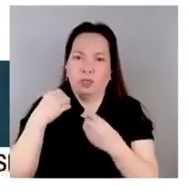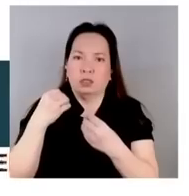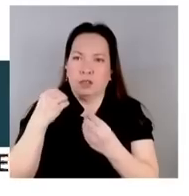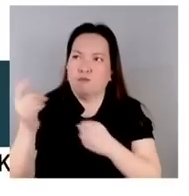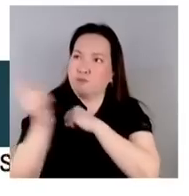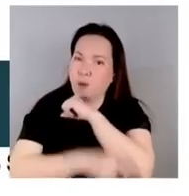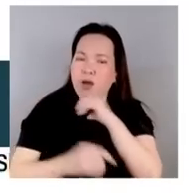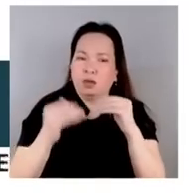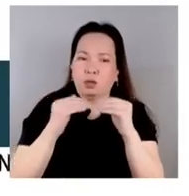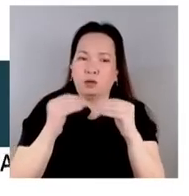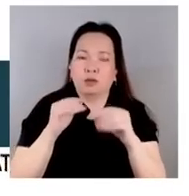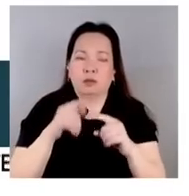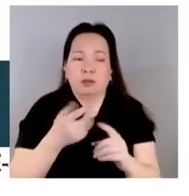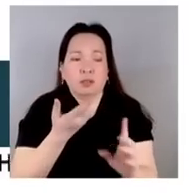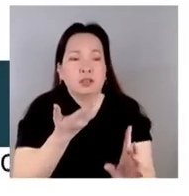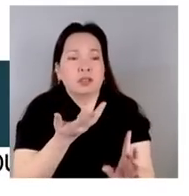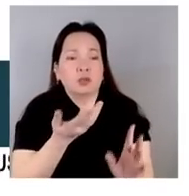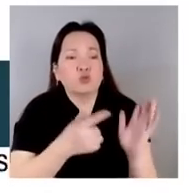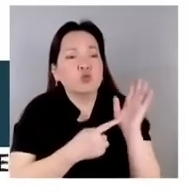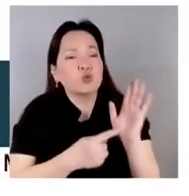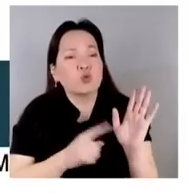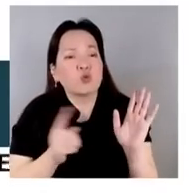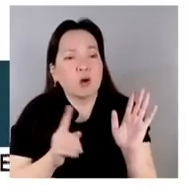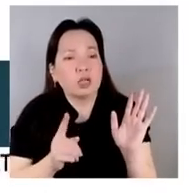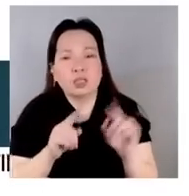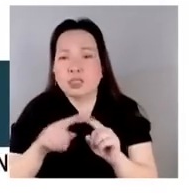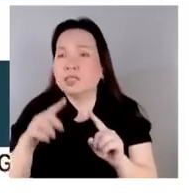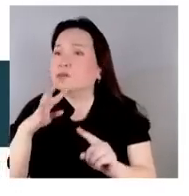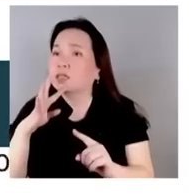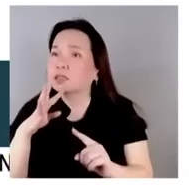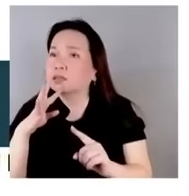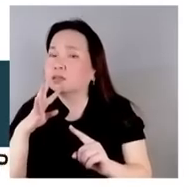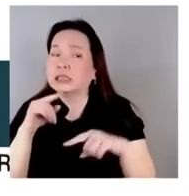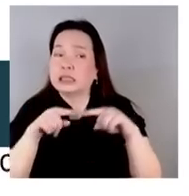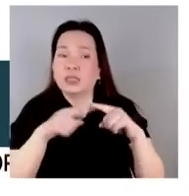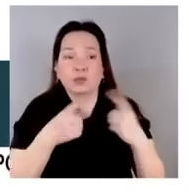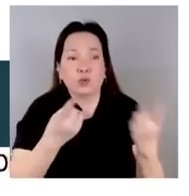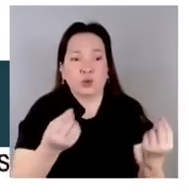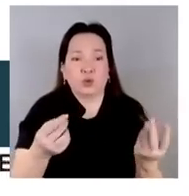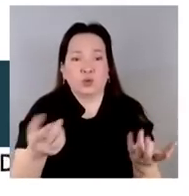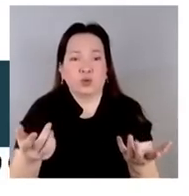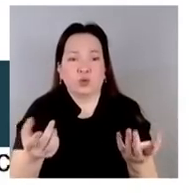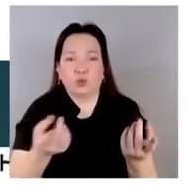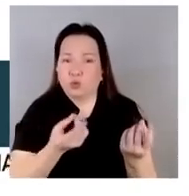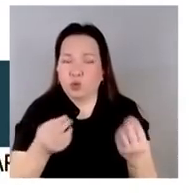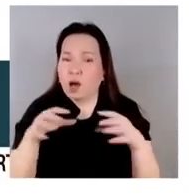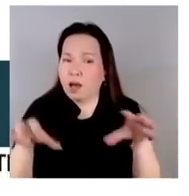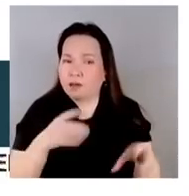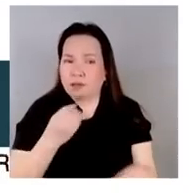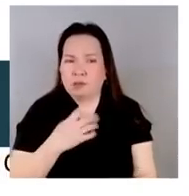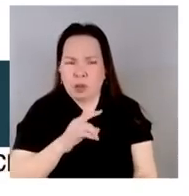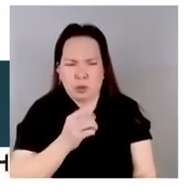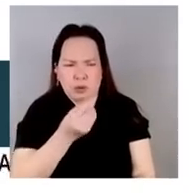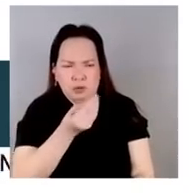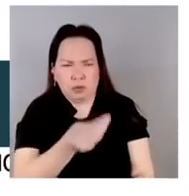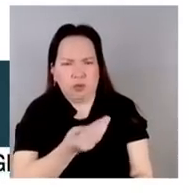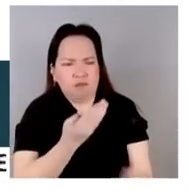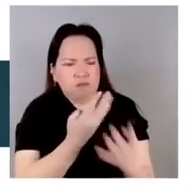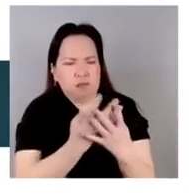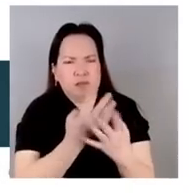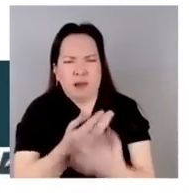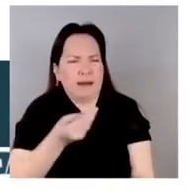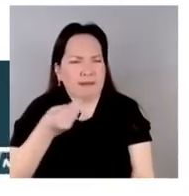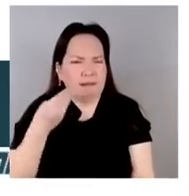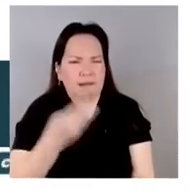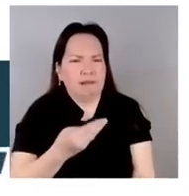actions. And, you know, the actions in terms of the numbers of convictions are far too low. You know, we've only seen two successful convictions for the thousands